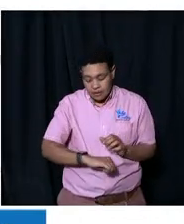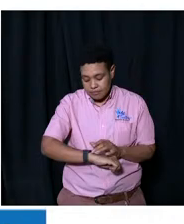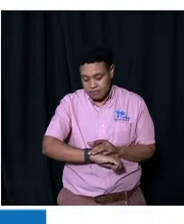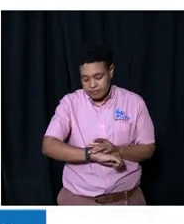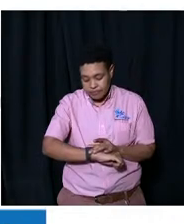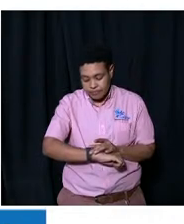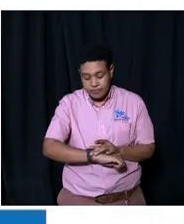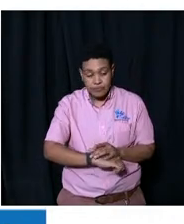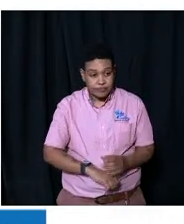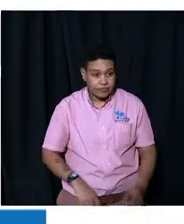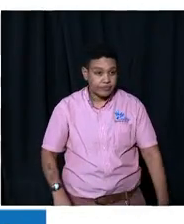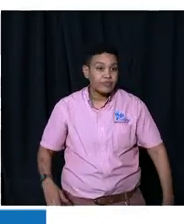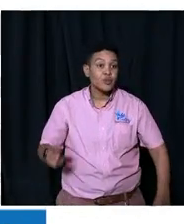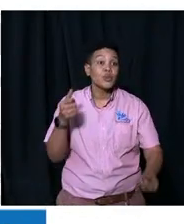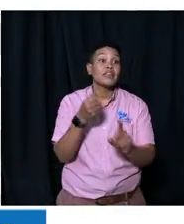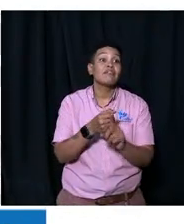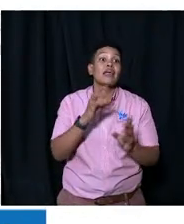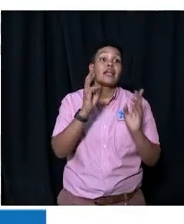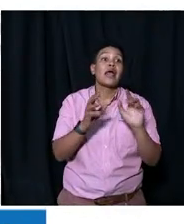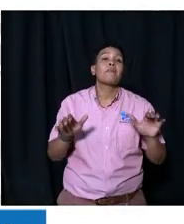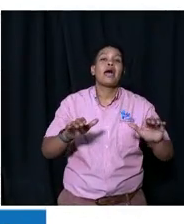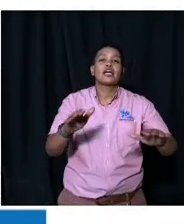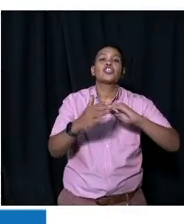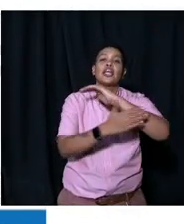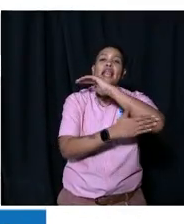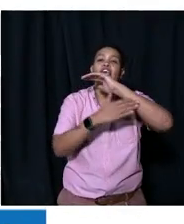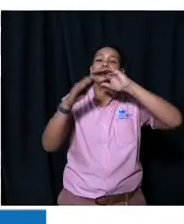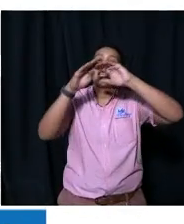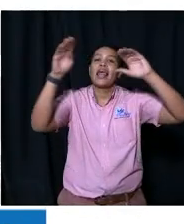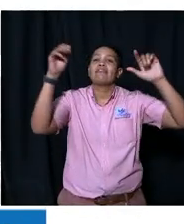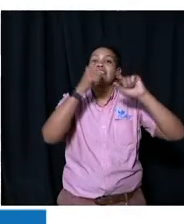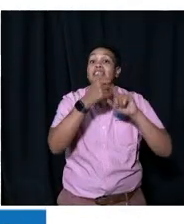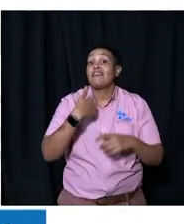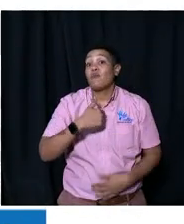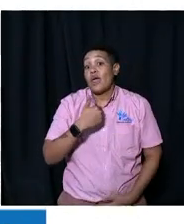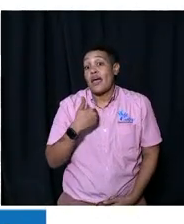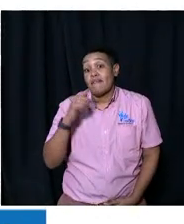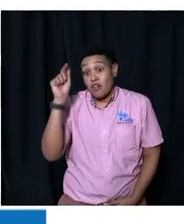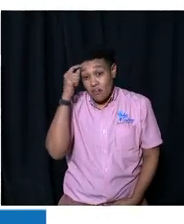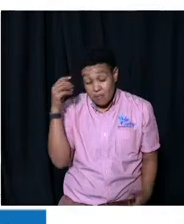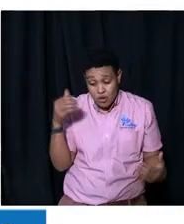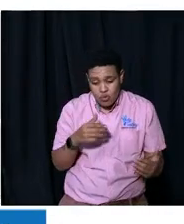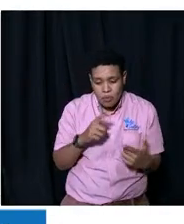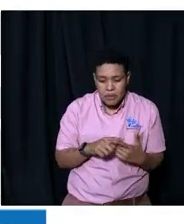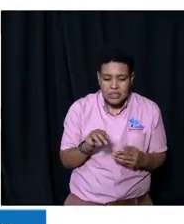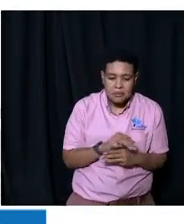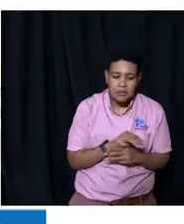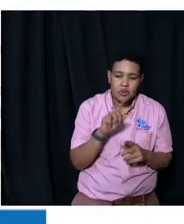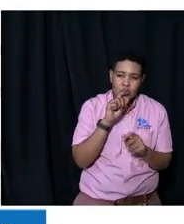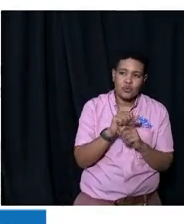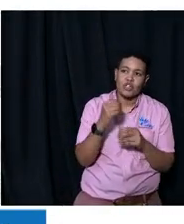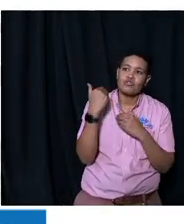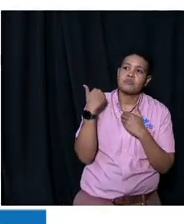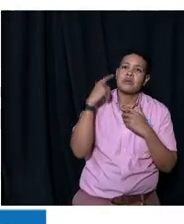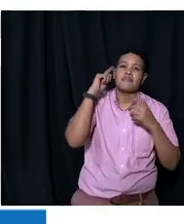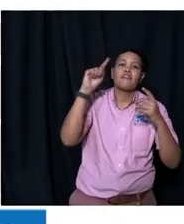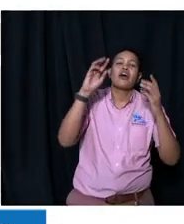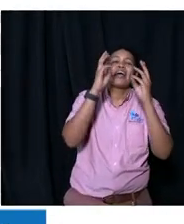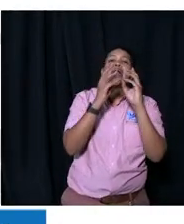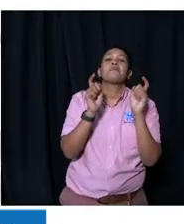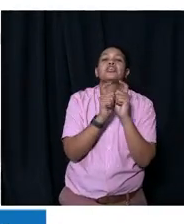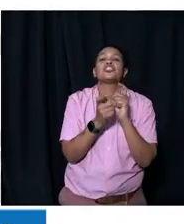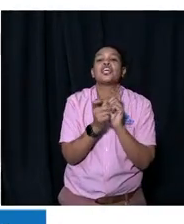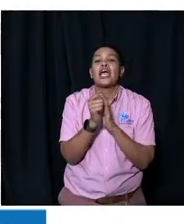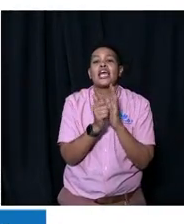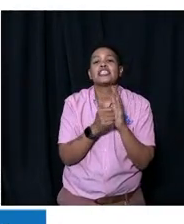to effect climate action at the national level. Of course, we have the cabinet and the ministry with the responsibility for climate change